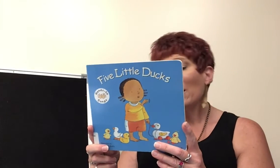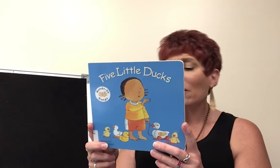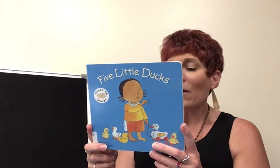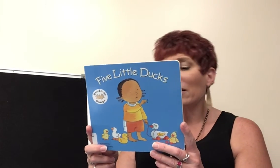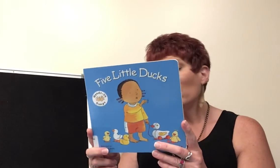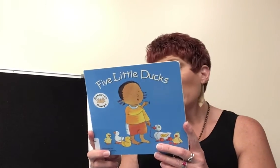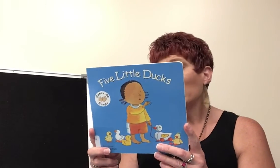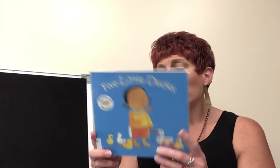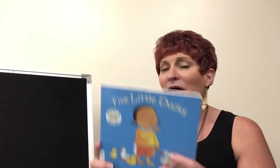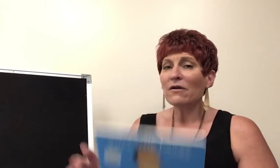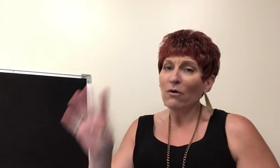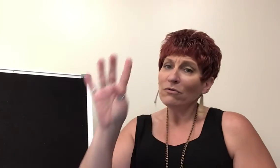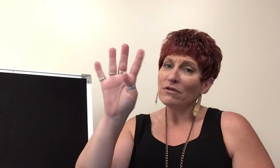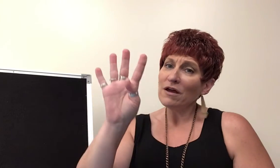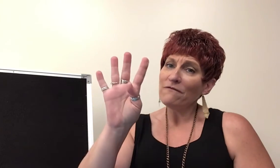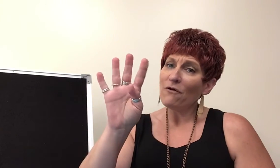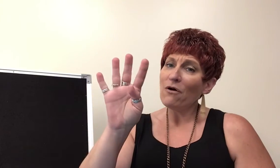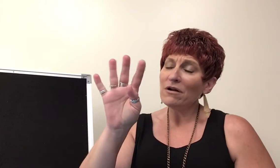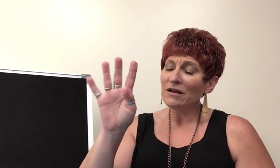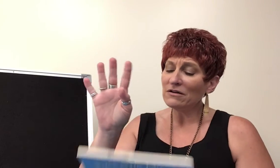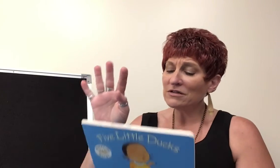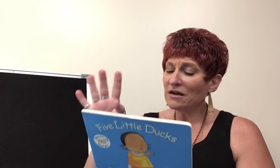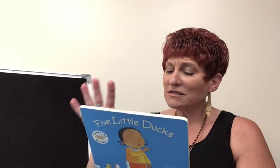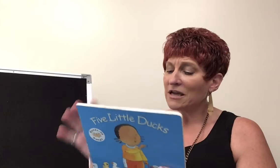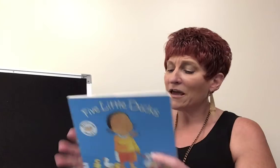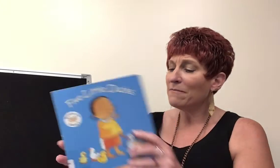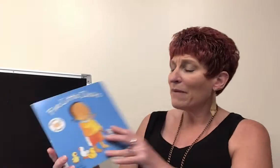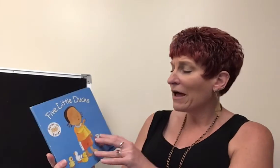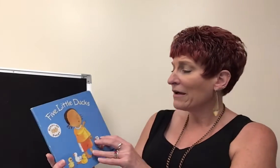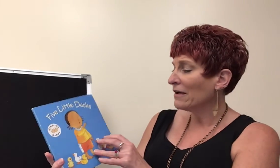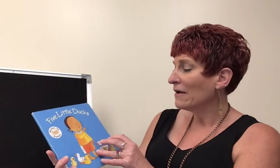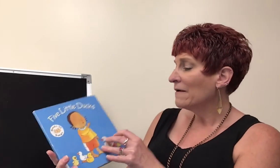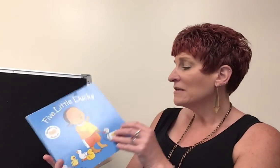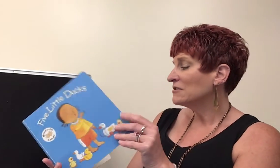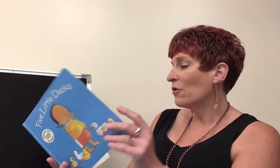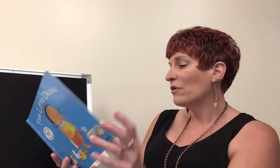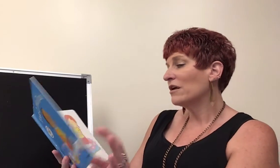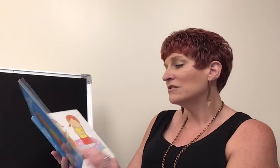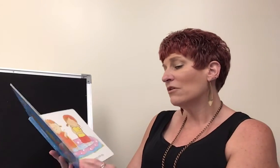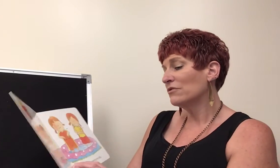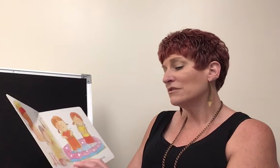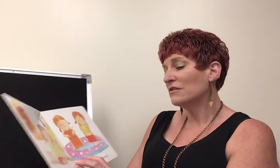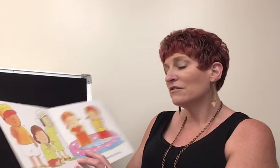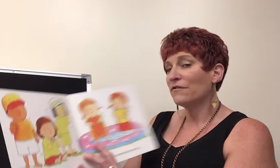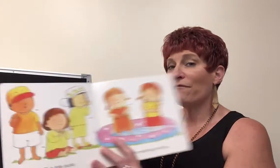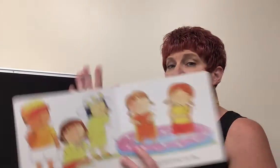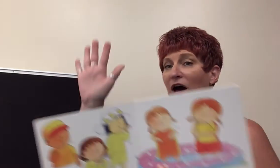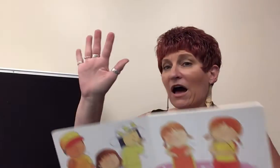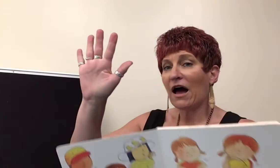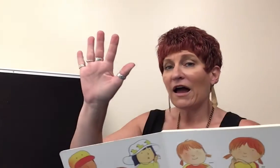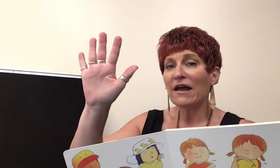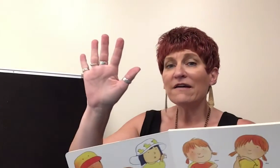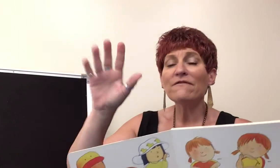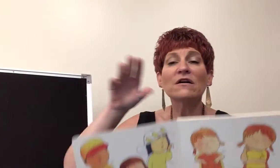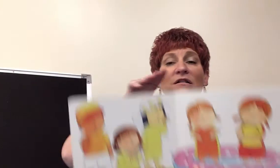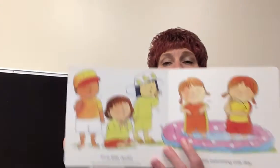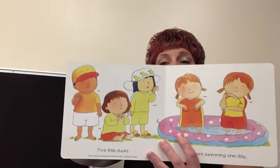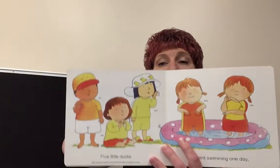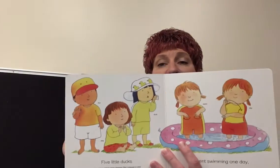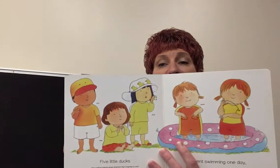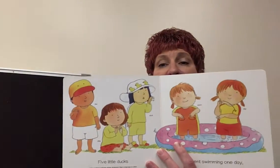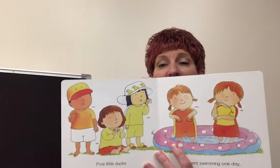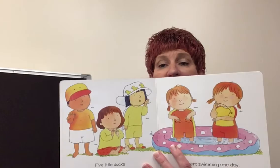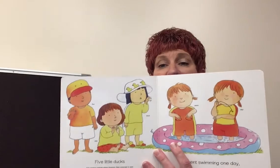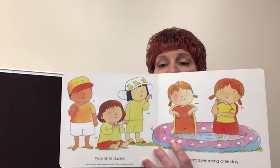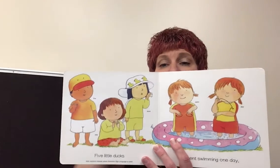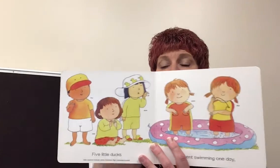quack, quack, quack, quack, but only four little ducks came back. So we're going to learn, there's five